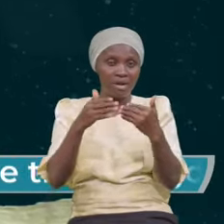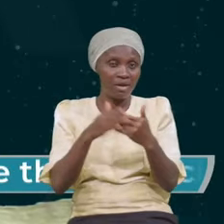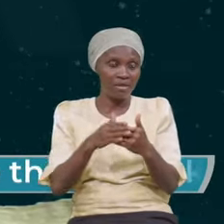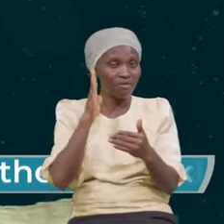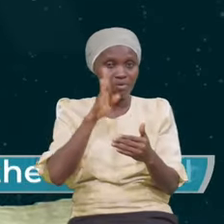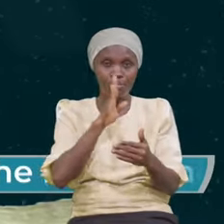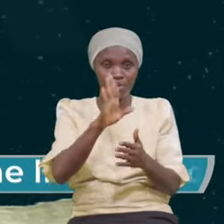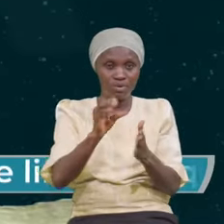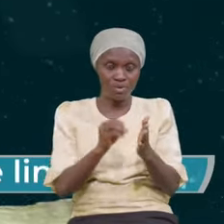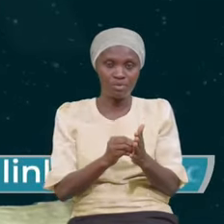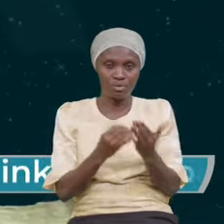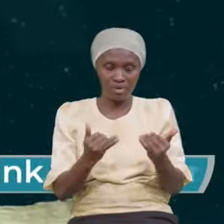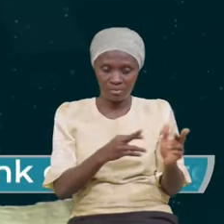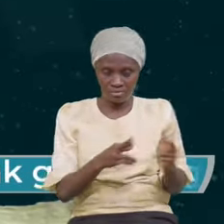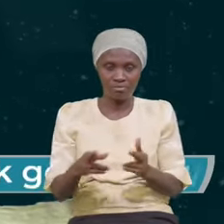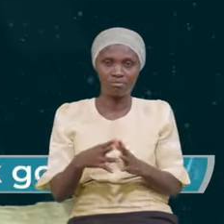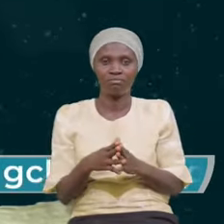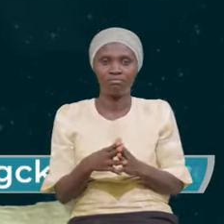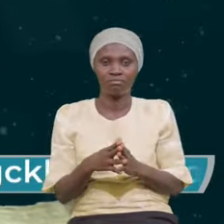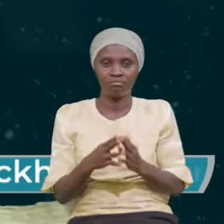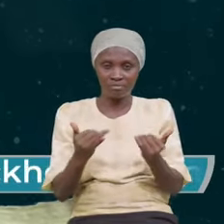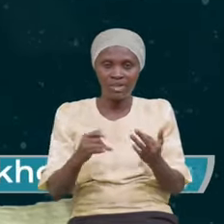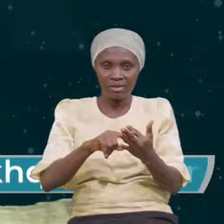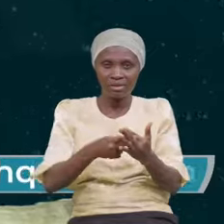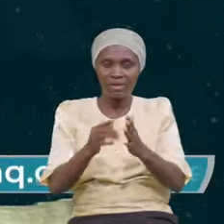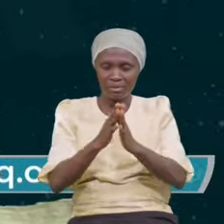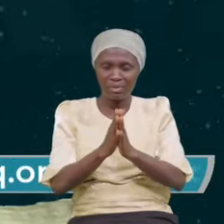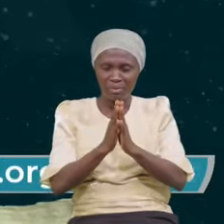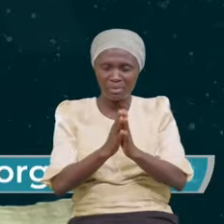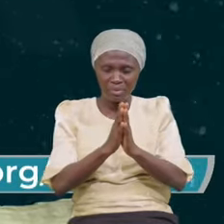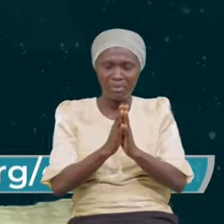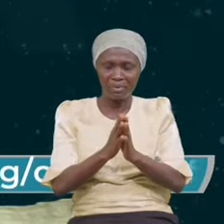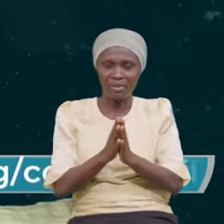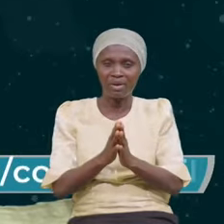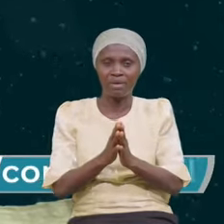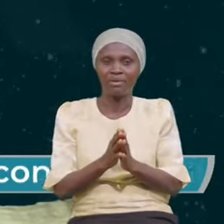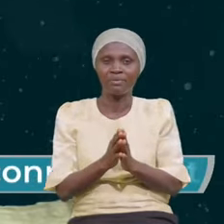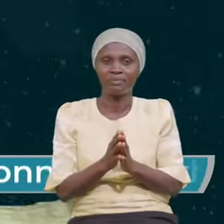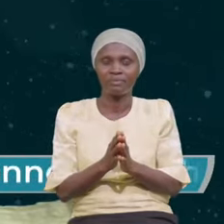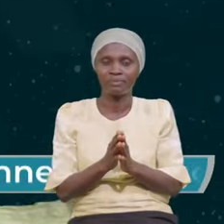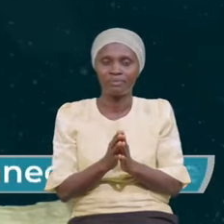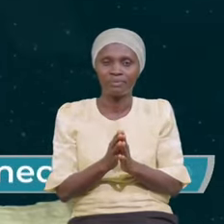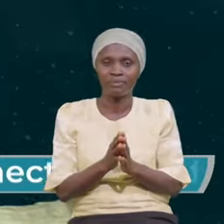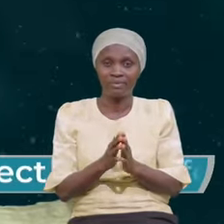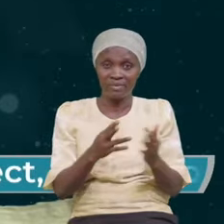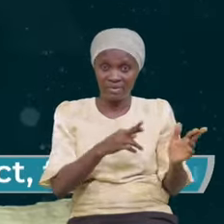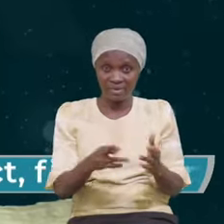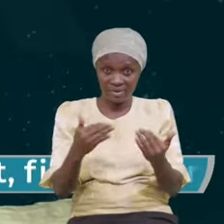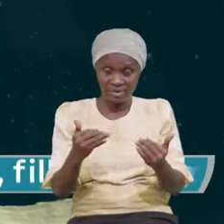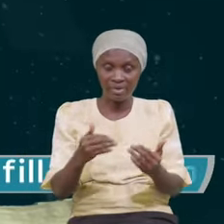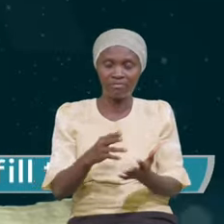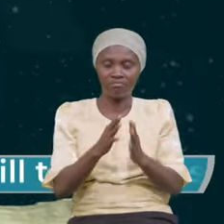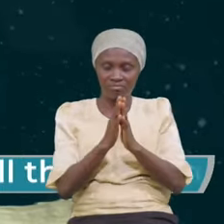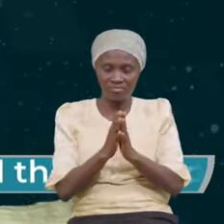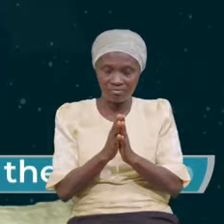Be in the mood of prayer. If you are true with the counseling, then counselors are true with you. Join the prayer.